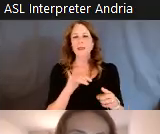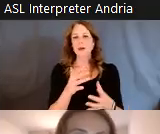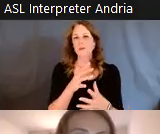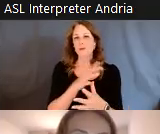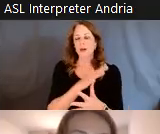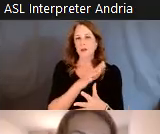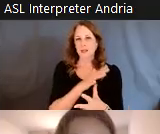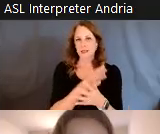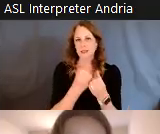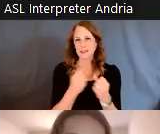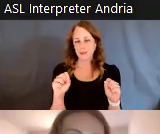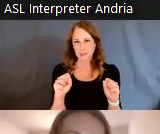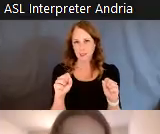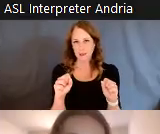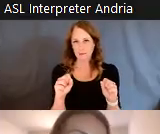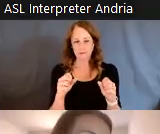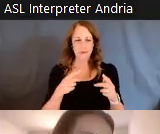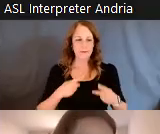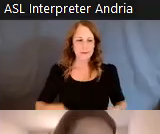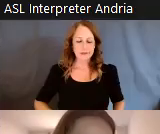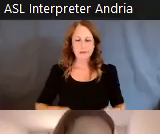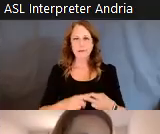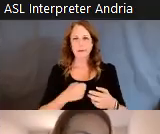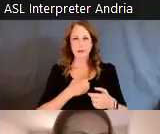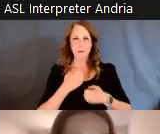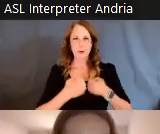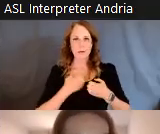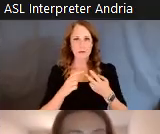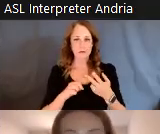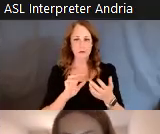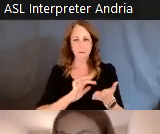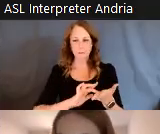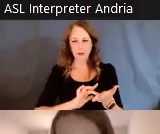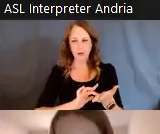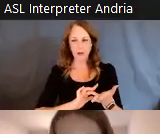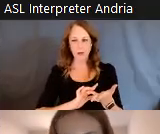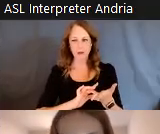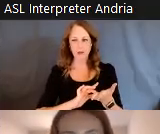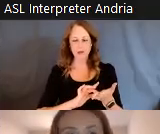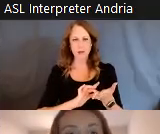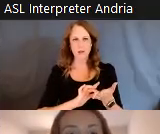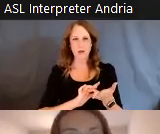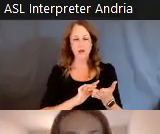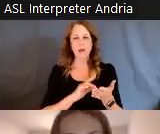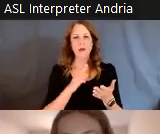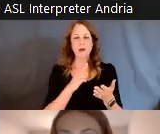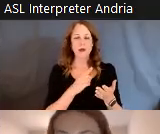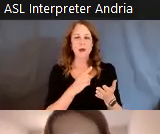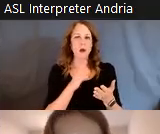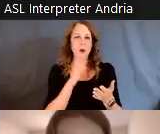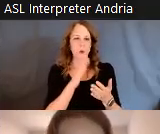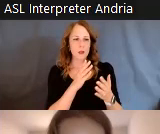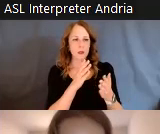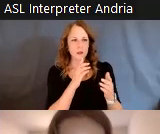safety, physical, emotional, medical. So initially, they're going to speak to the survivor and determine